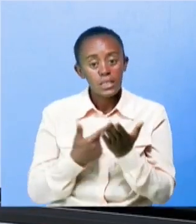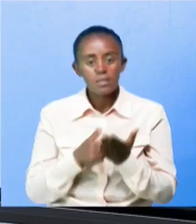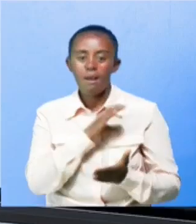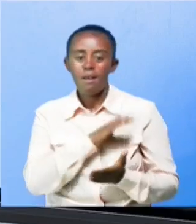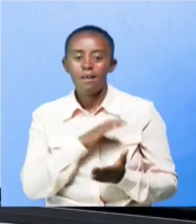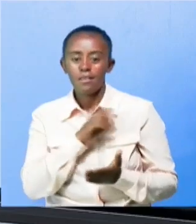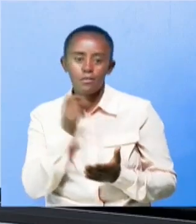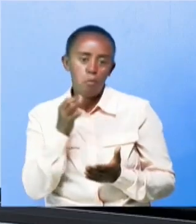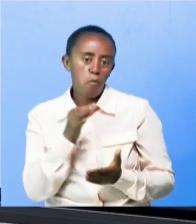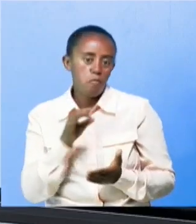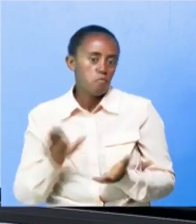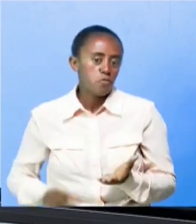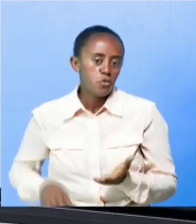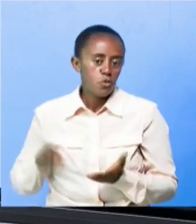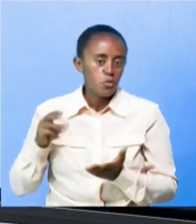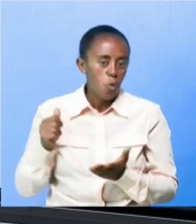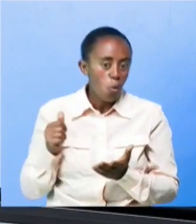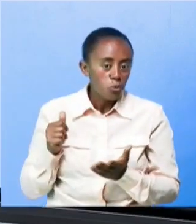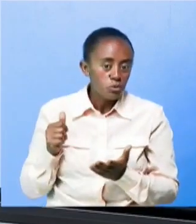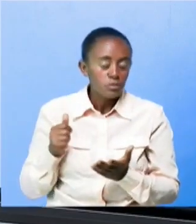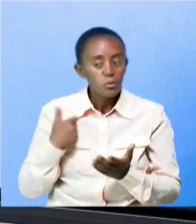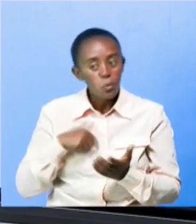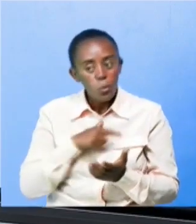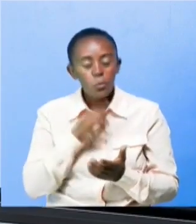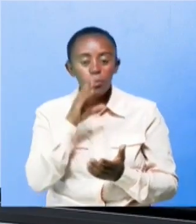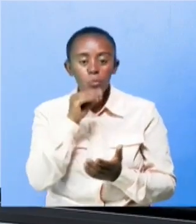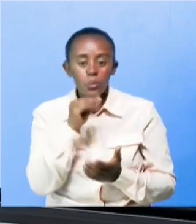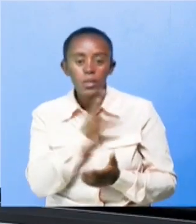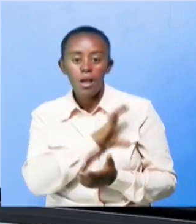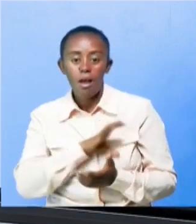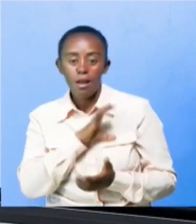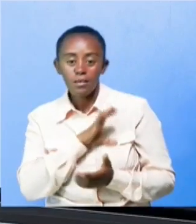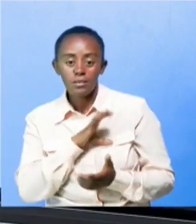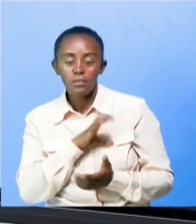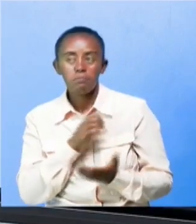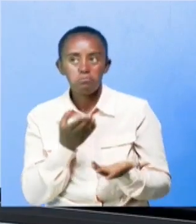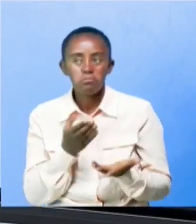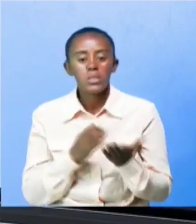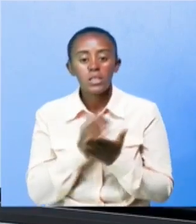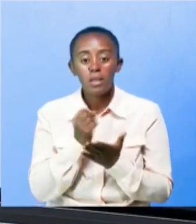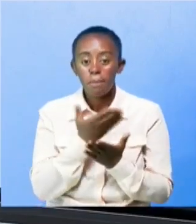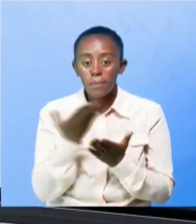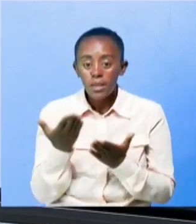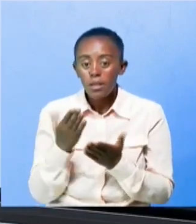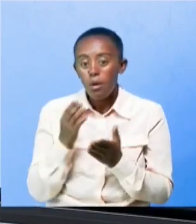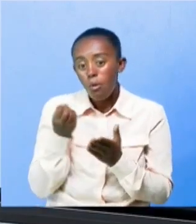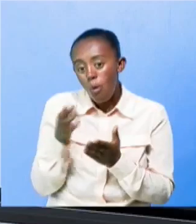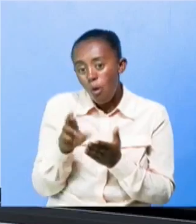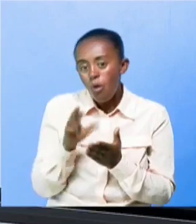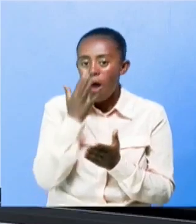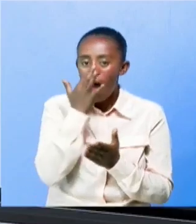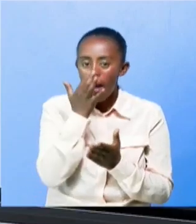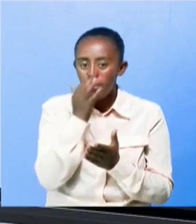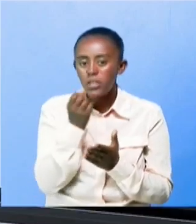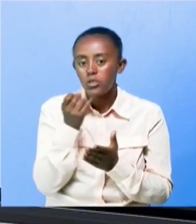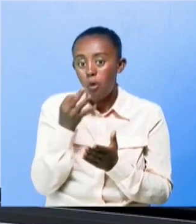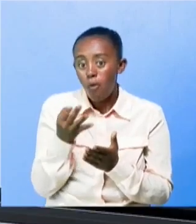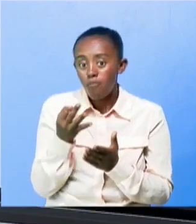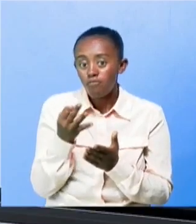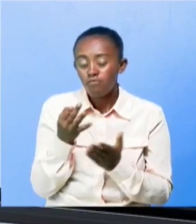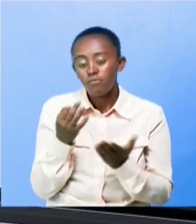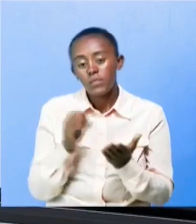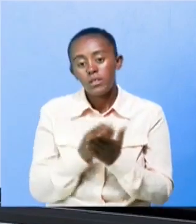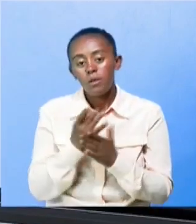characteristics of dogs. So when we're trying to talk about characteristics of something or habits of someone,